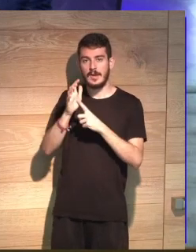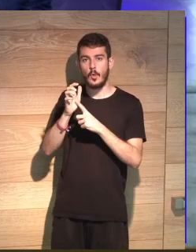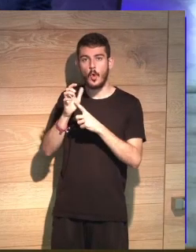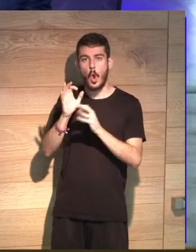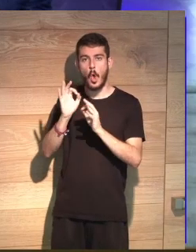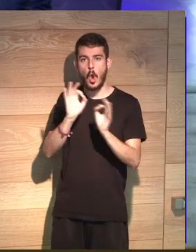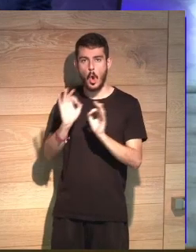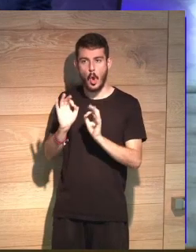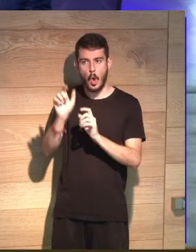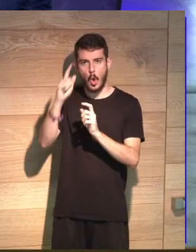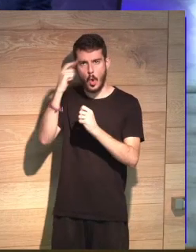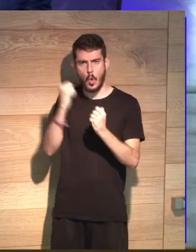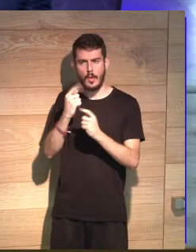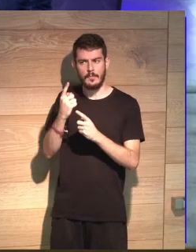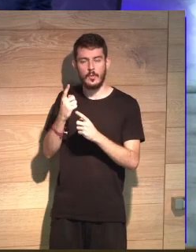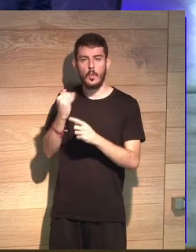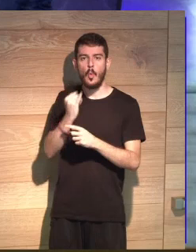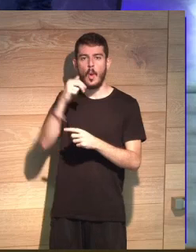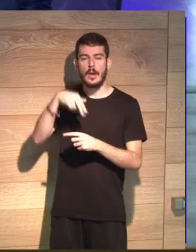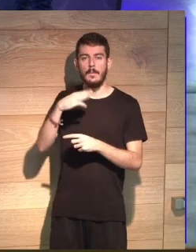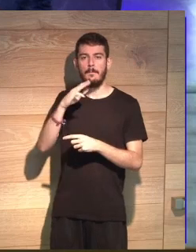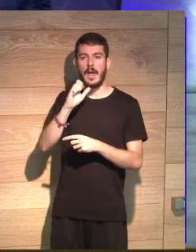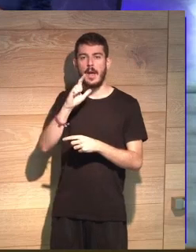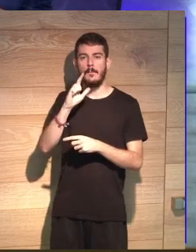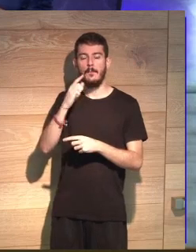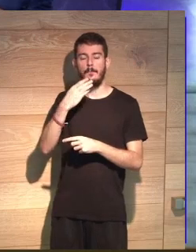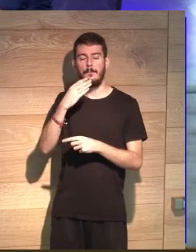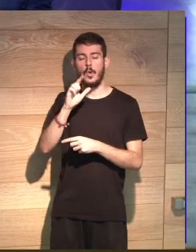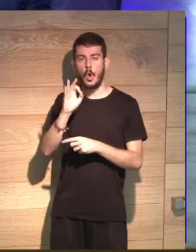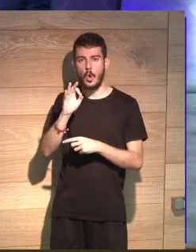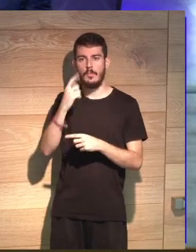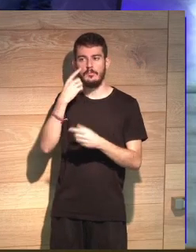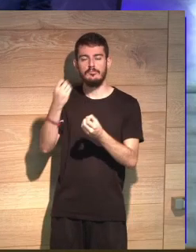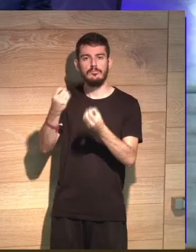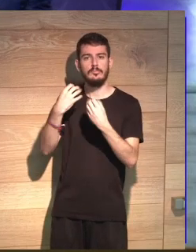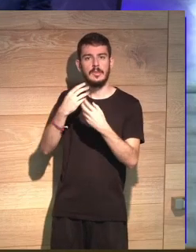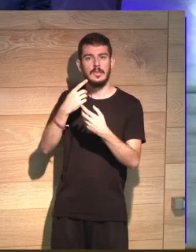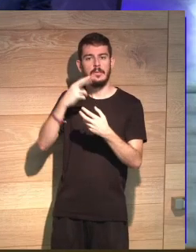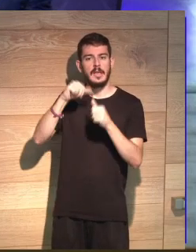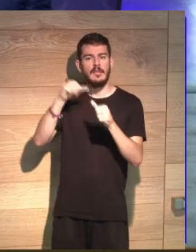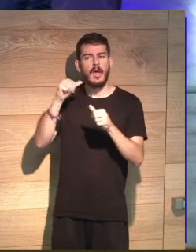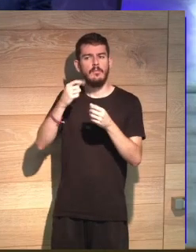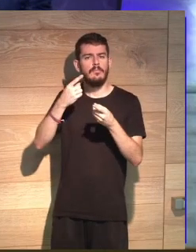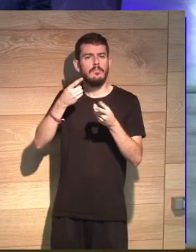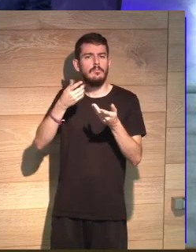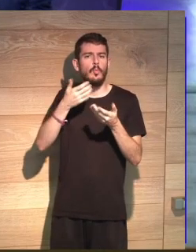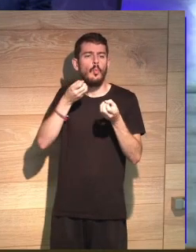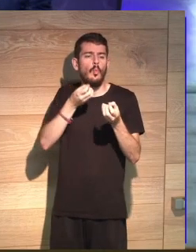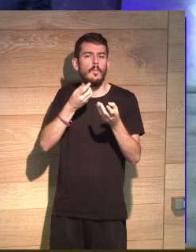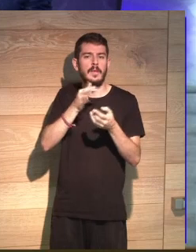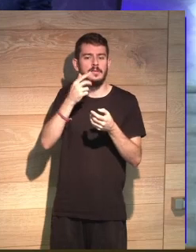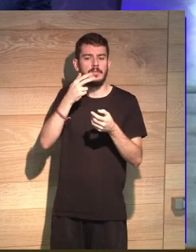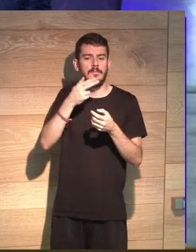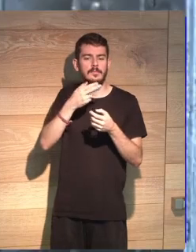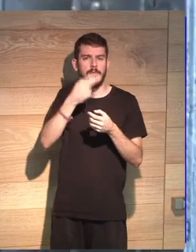with our neurologist, with Juan Pablo. He can tell us what his experience is and how he becomes